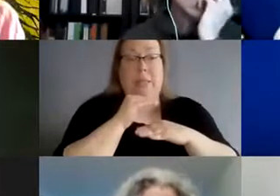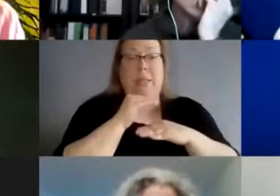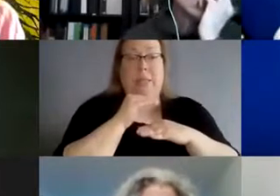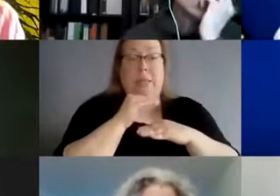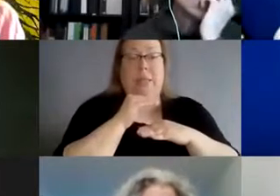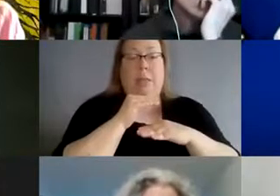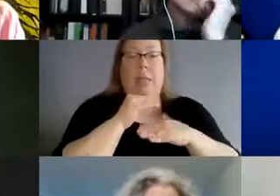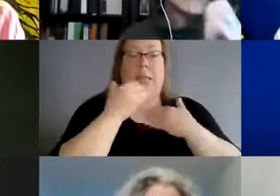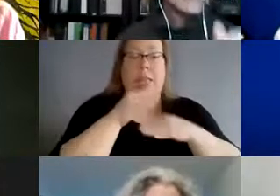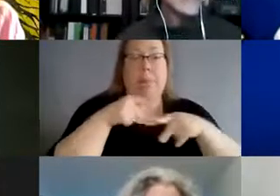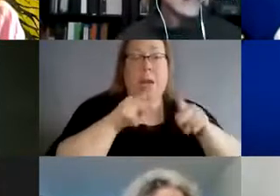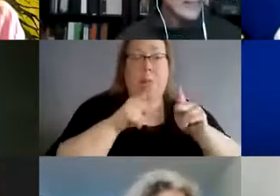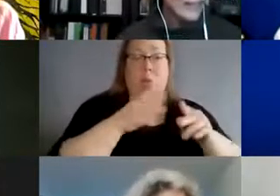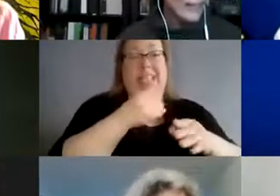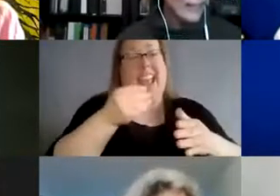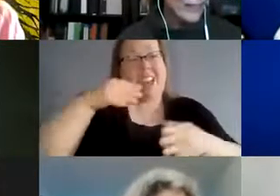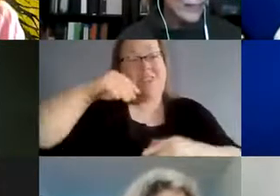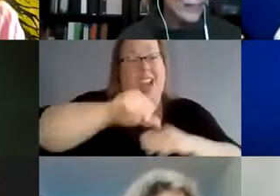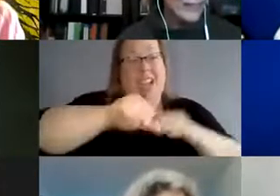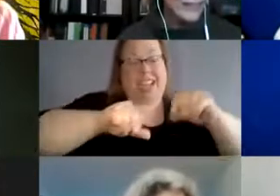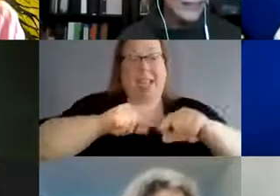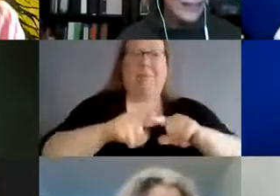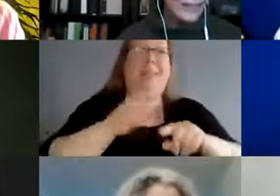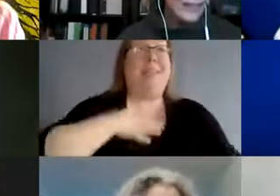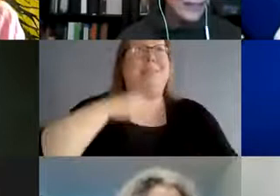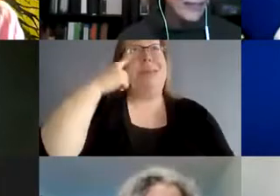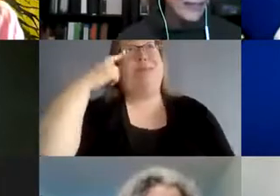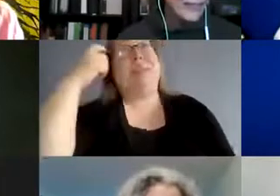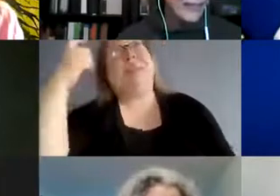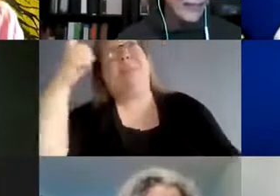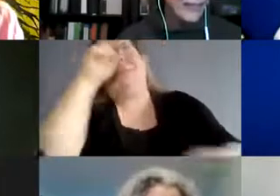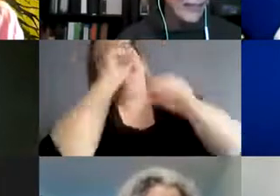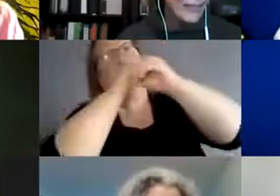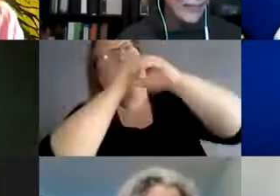but that's kind of my dream, that's how it could be done.